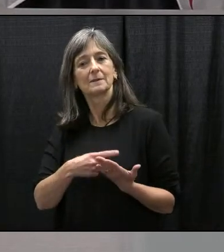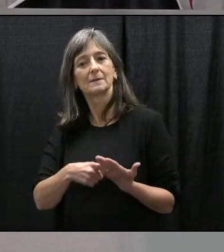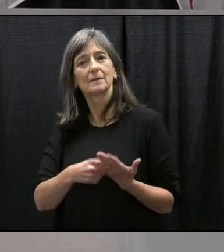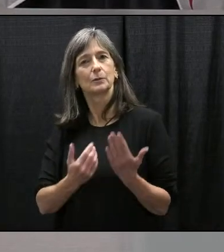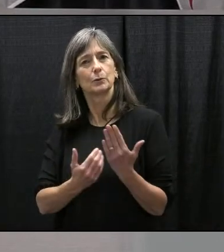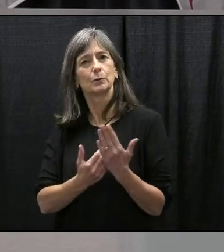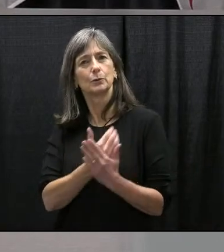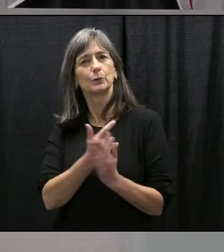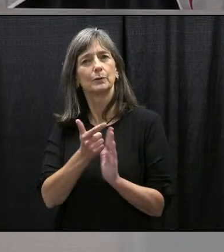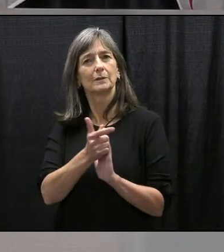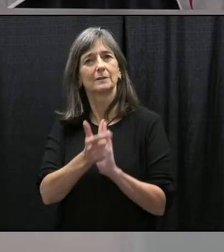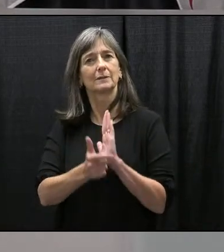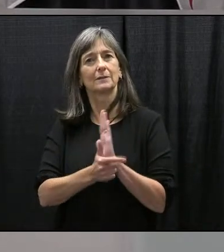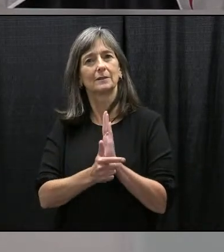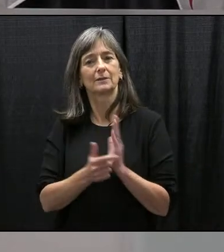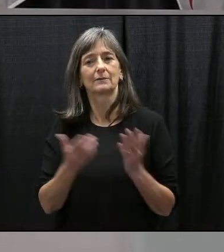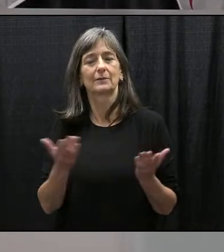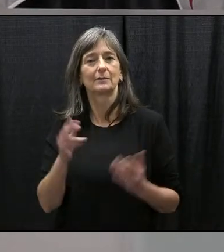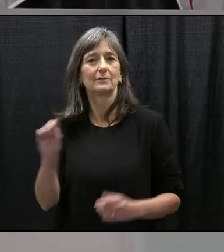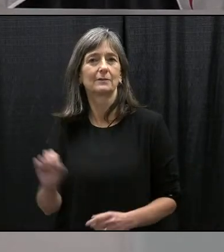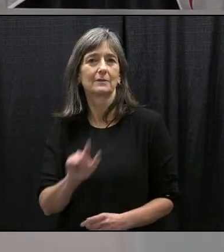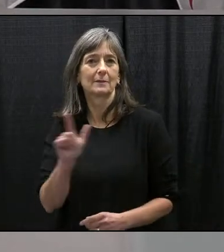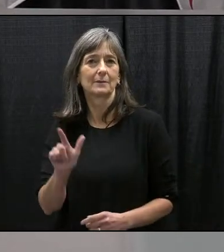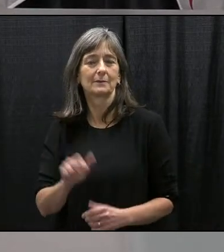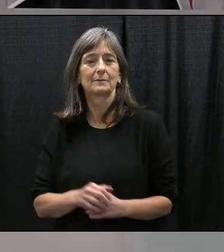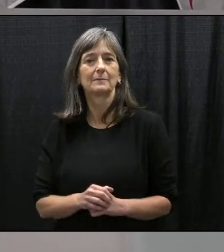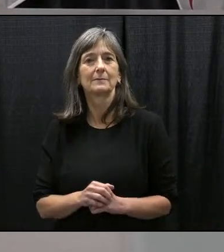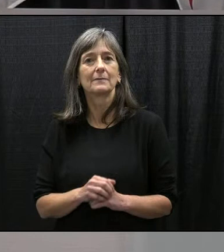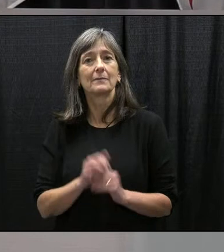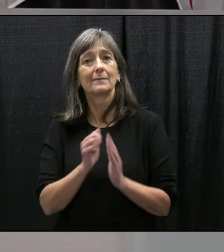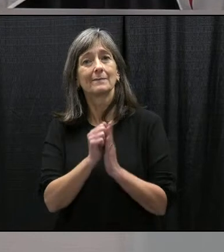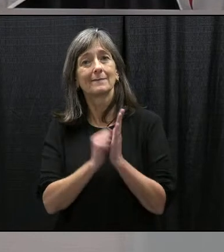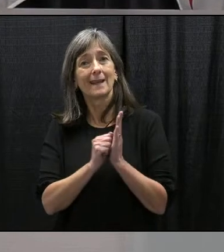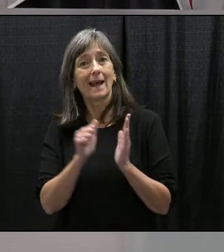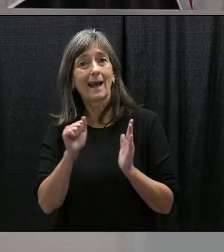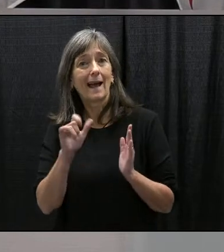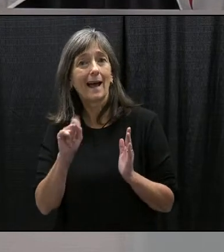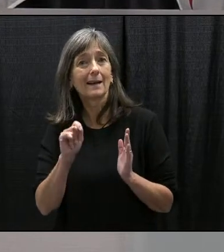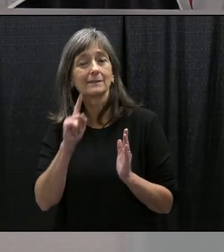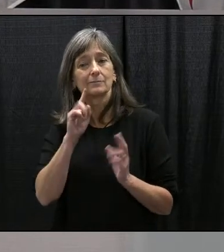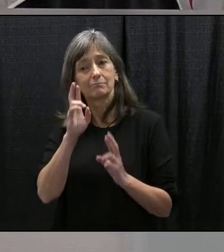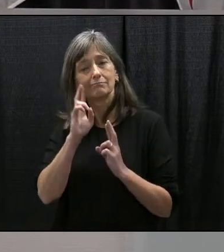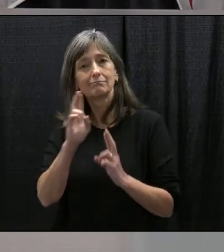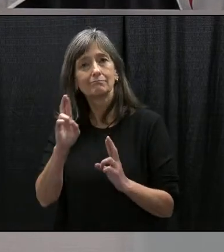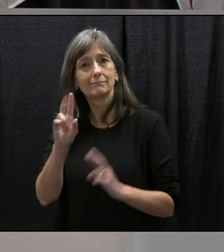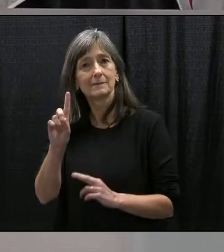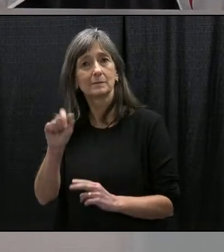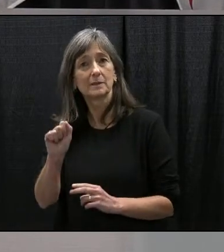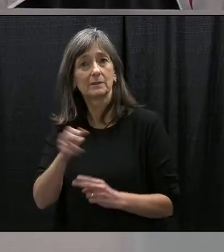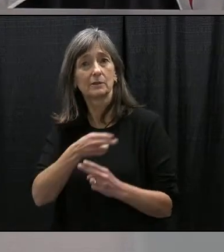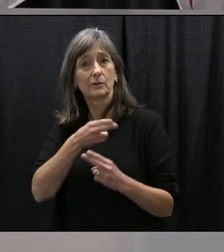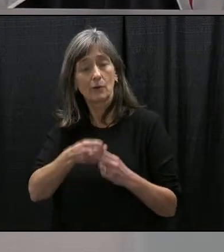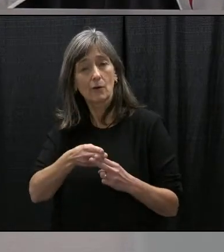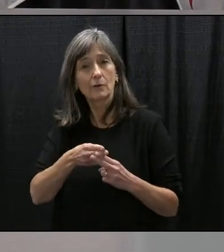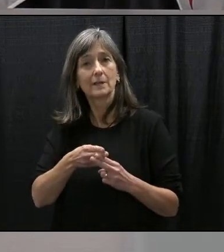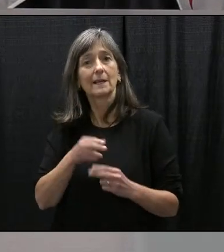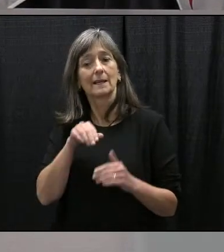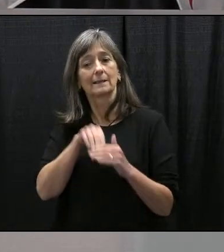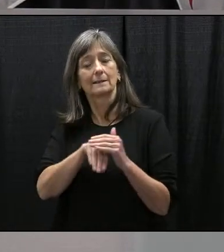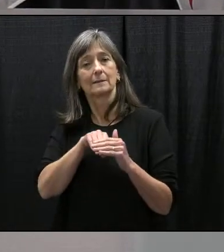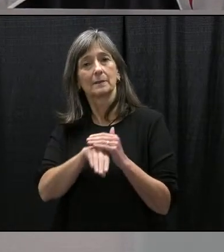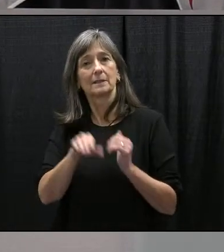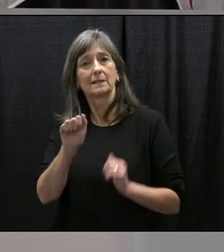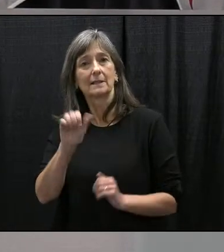legislation for Newfoundland and Labrador, an act respecting accessibility in the province, referred to as the Accessibility